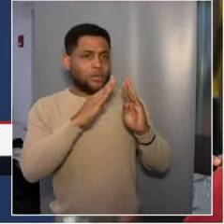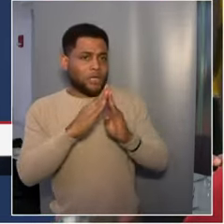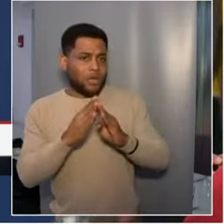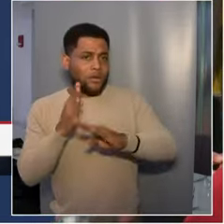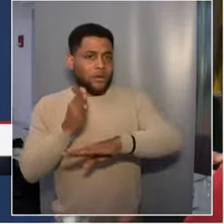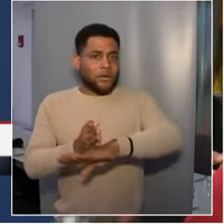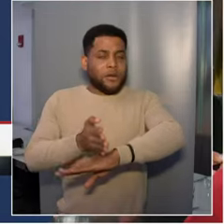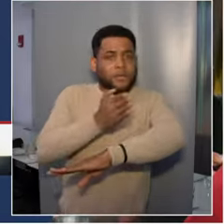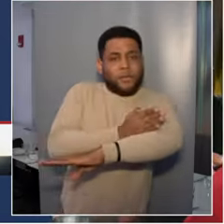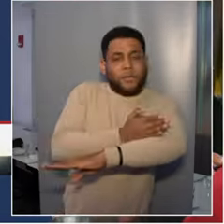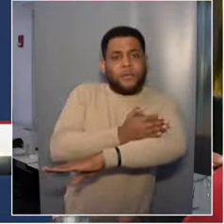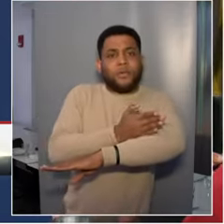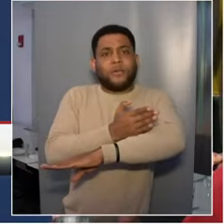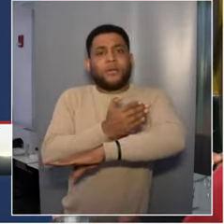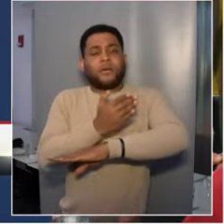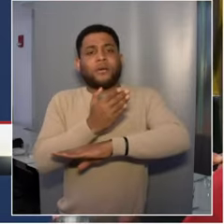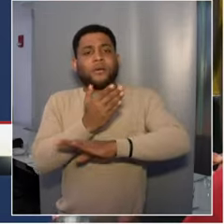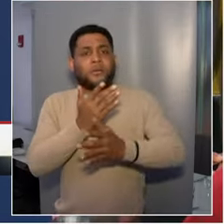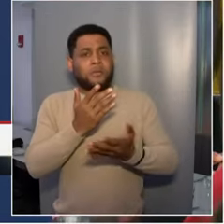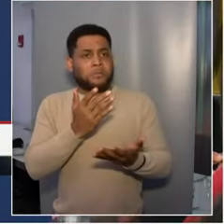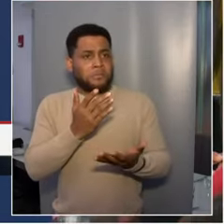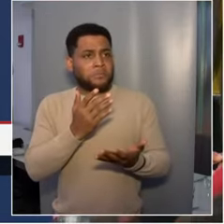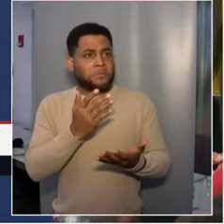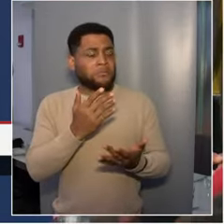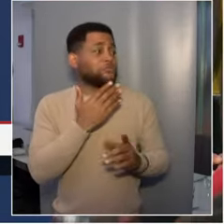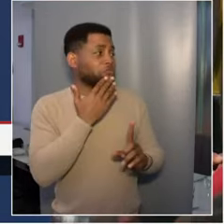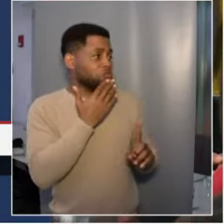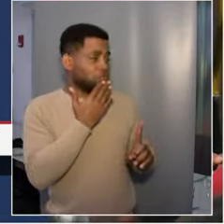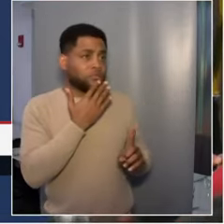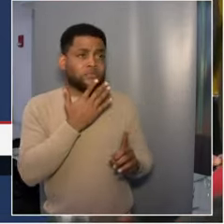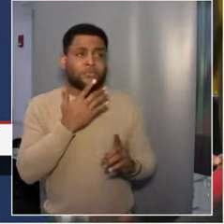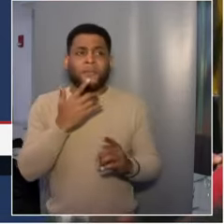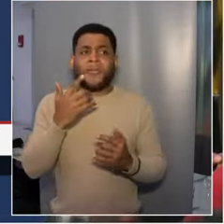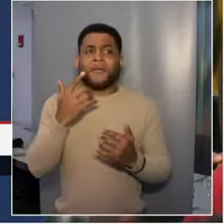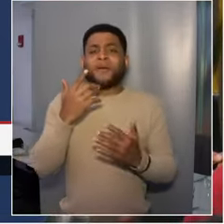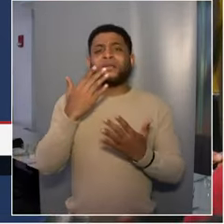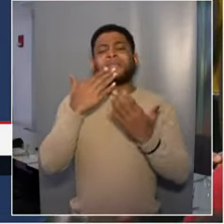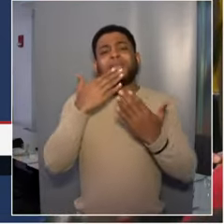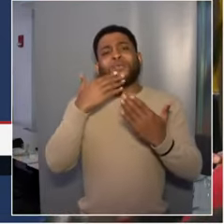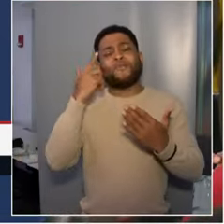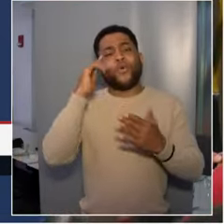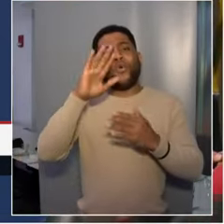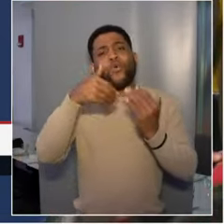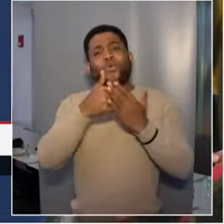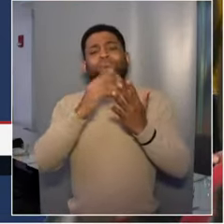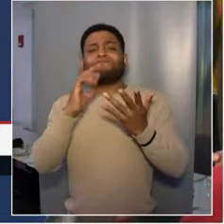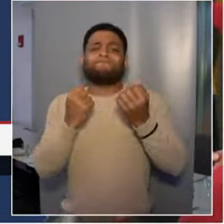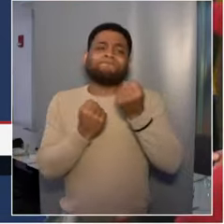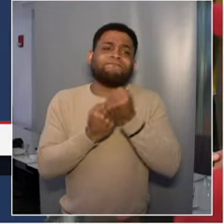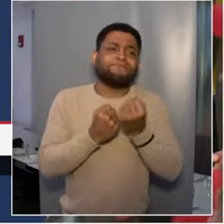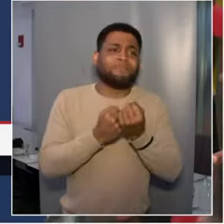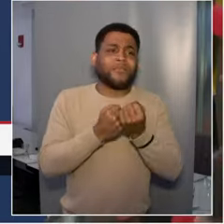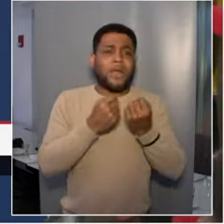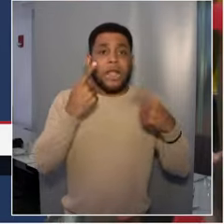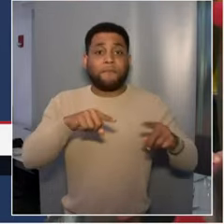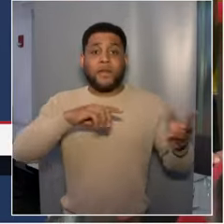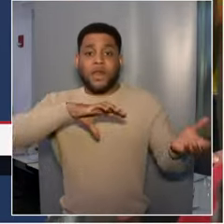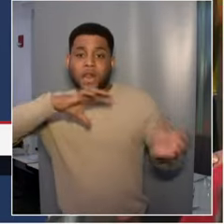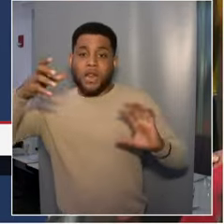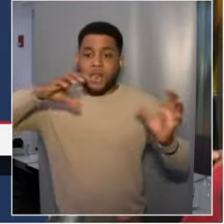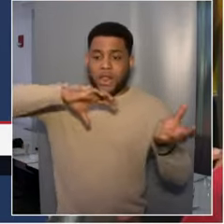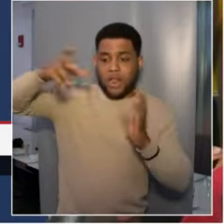your tenacity. I don't care what missteps may have happened along the way. It's all about results, and together you accomplish them. How often you